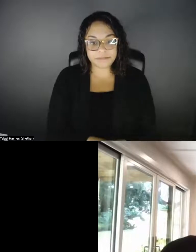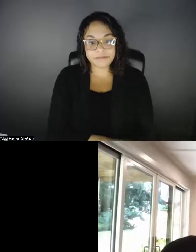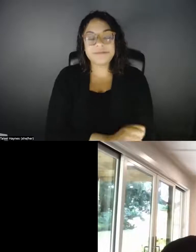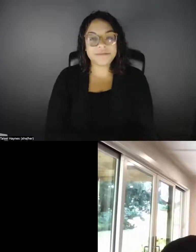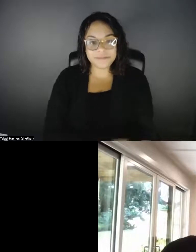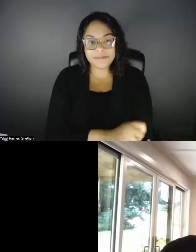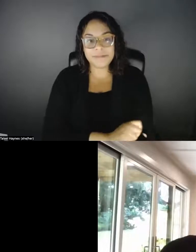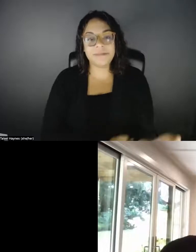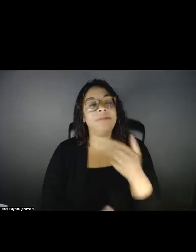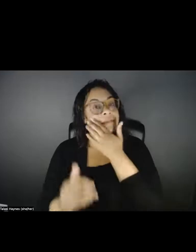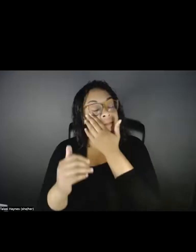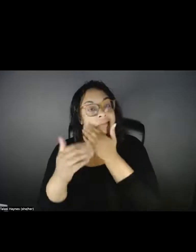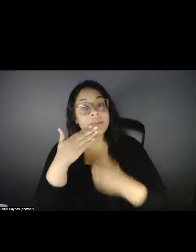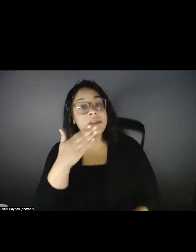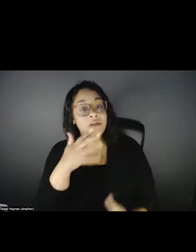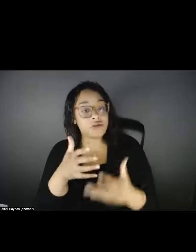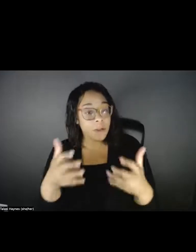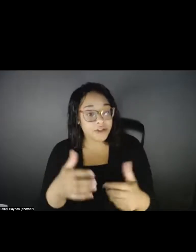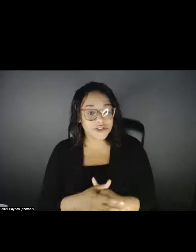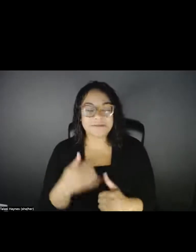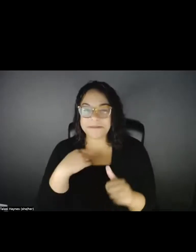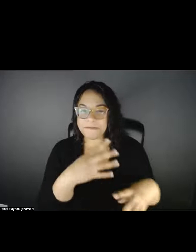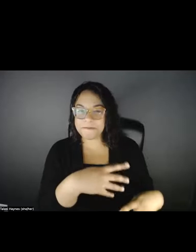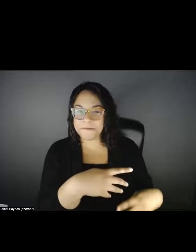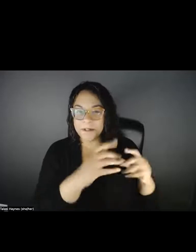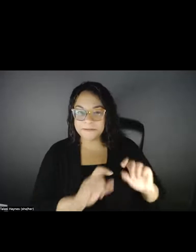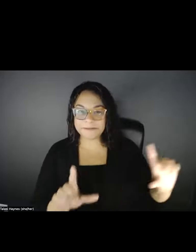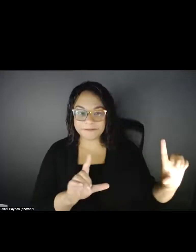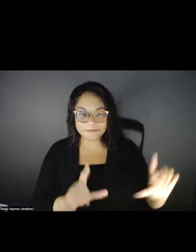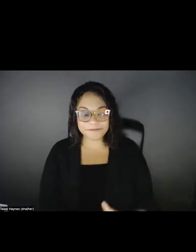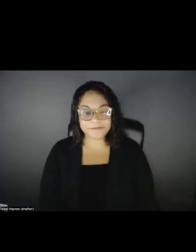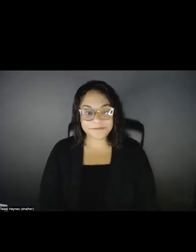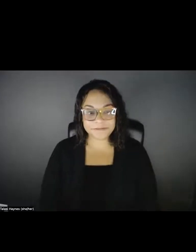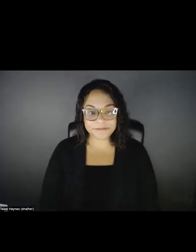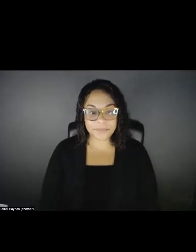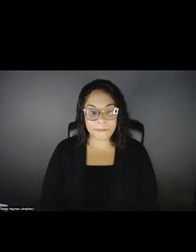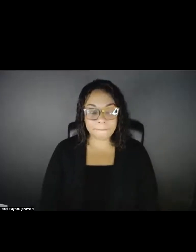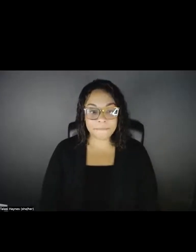Thank you so much. I will just pull up my slides.